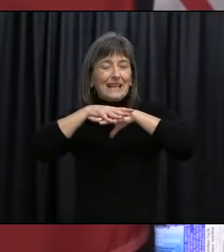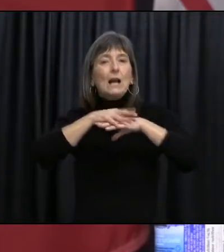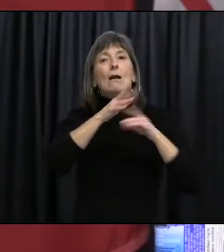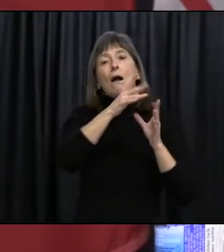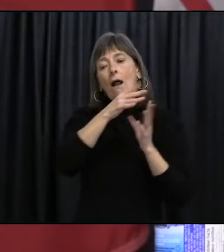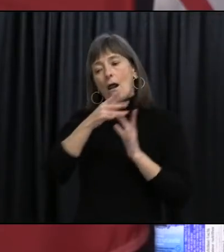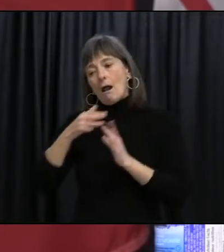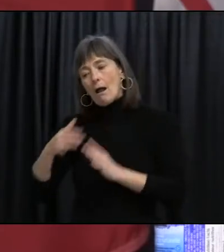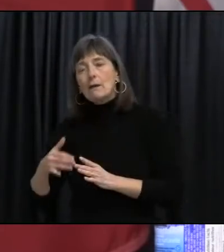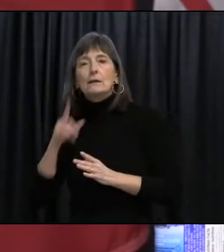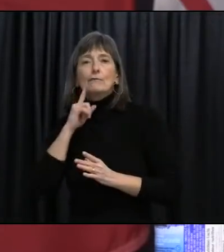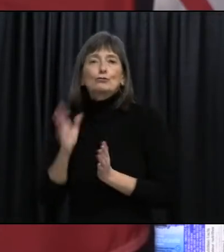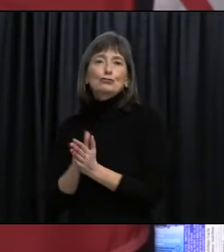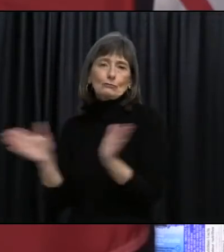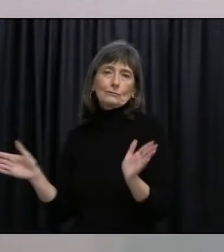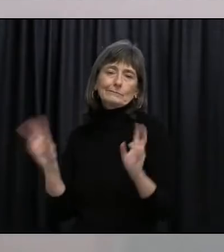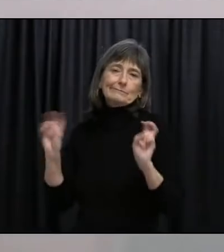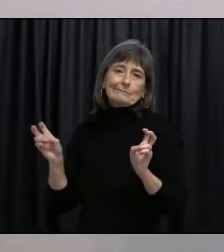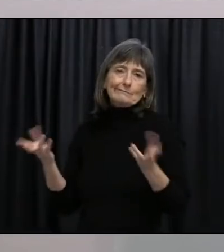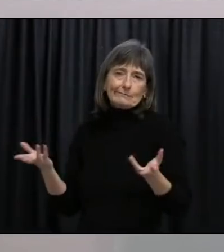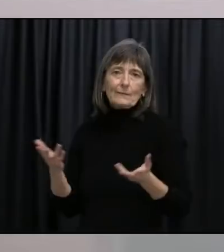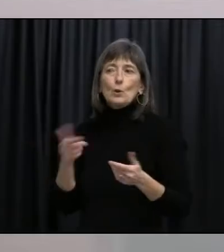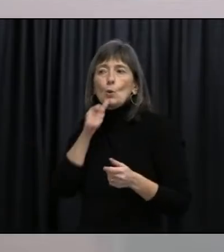public. Thank you.